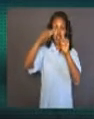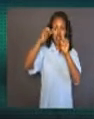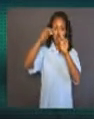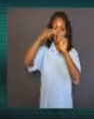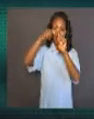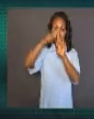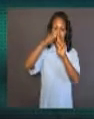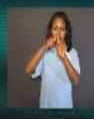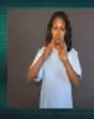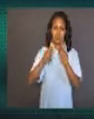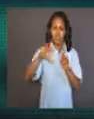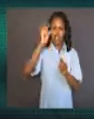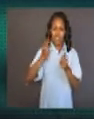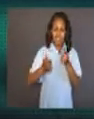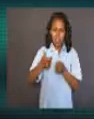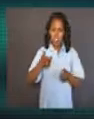they get faster.